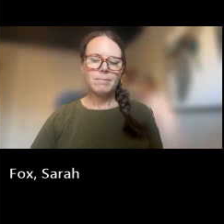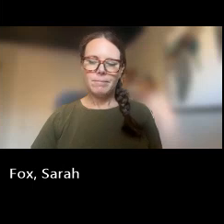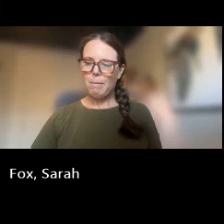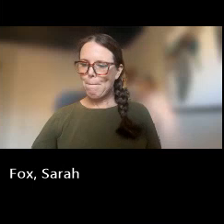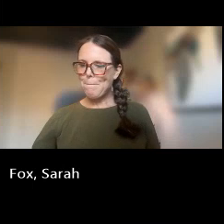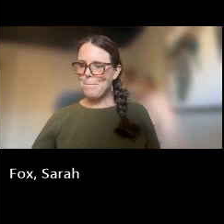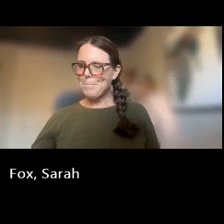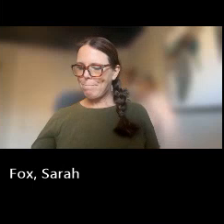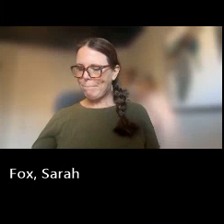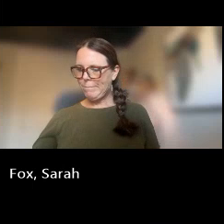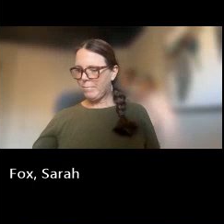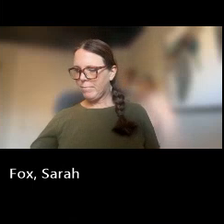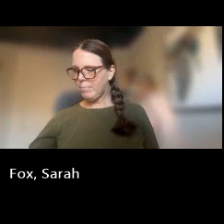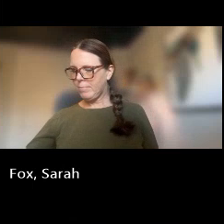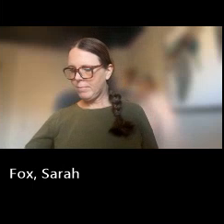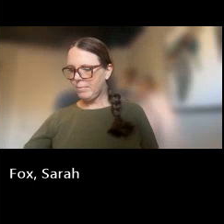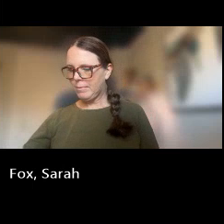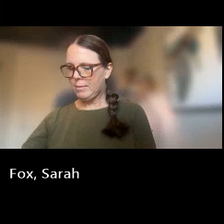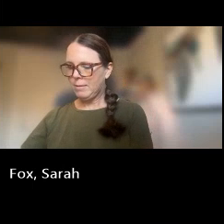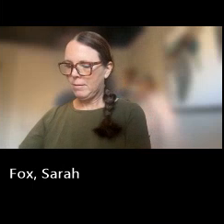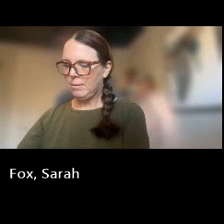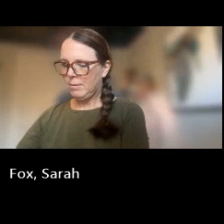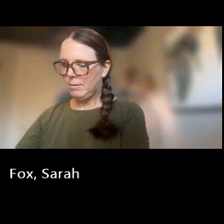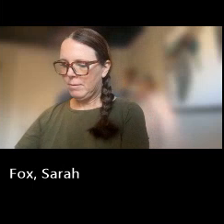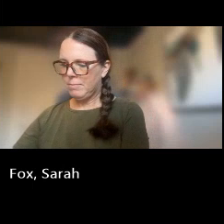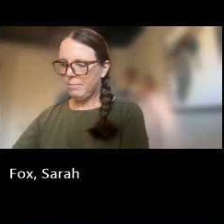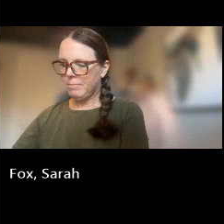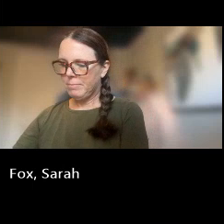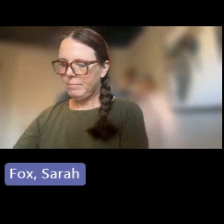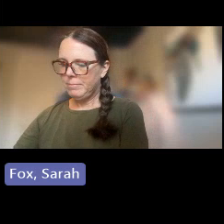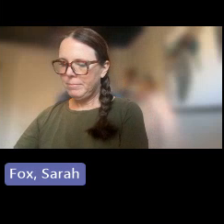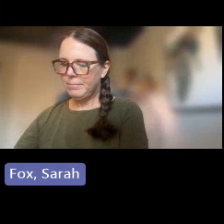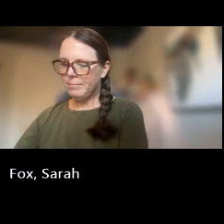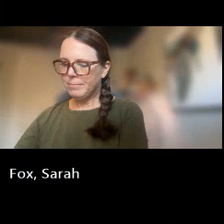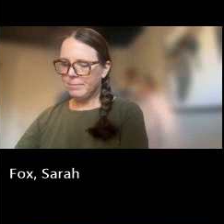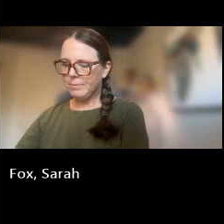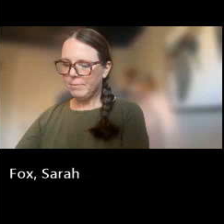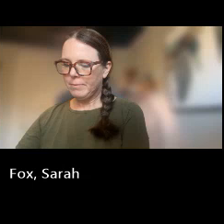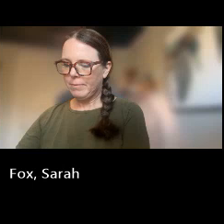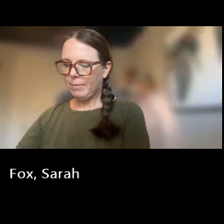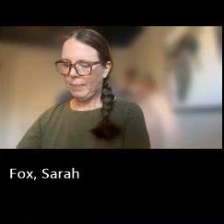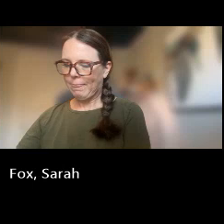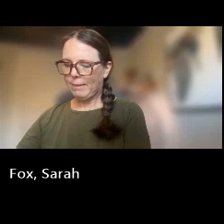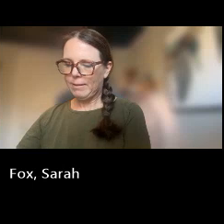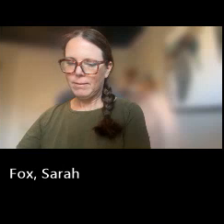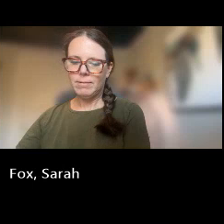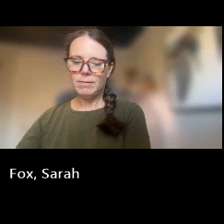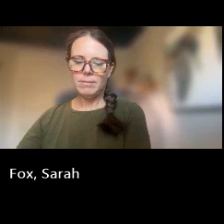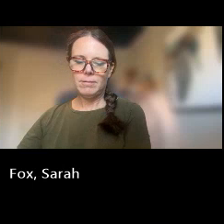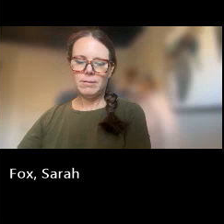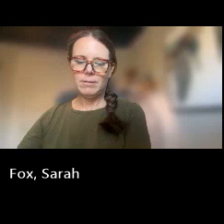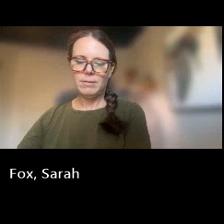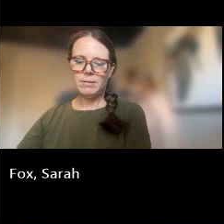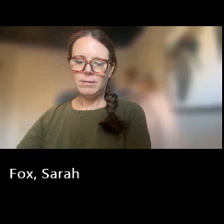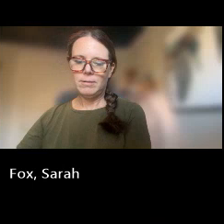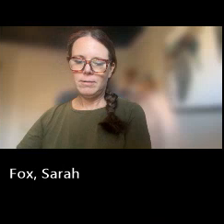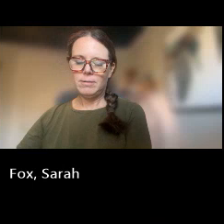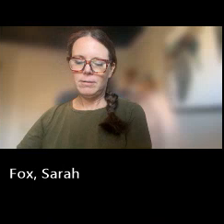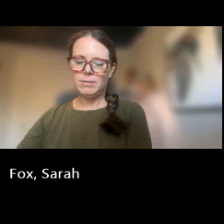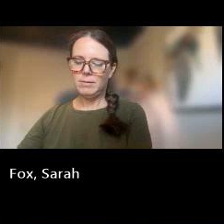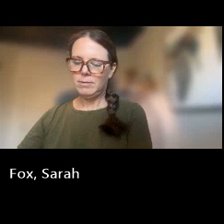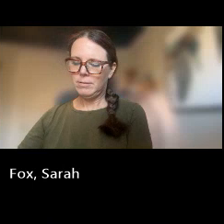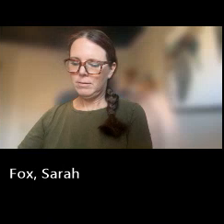get the intro of him will be a little longer, so it's kind of speaking, Oh, fun. Yes. giving him a little longer intro.